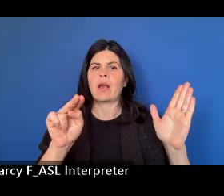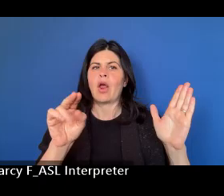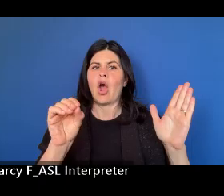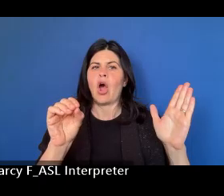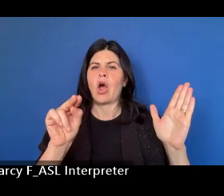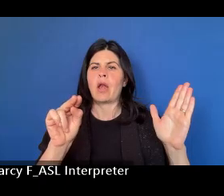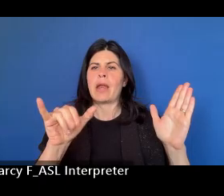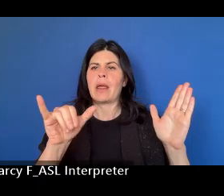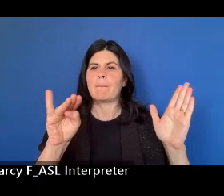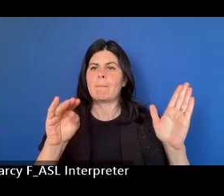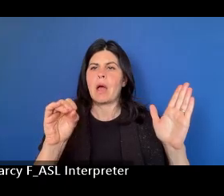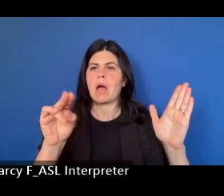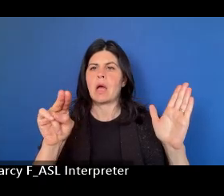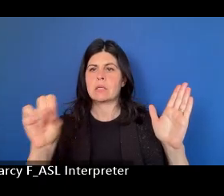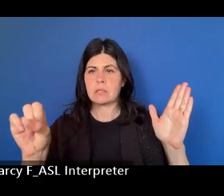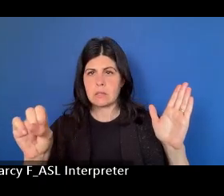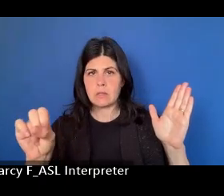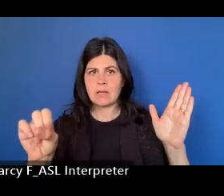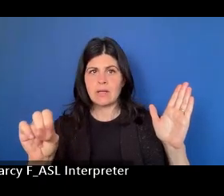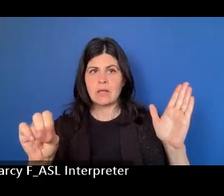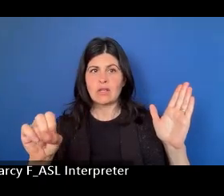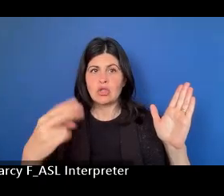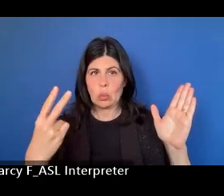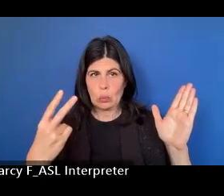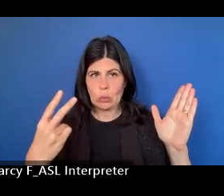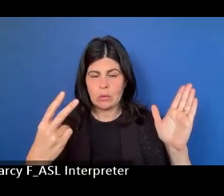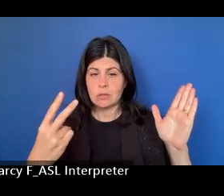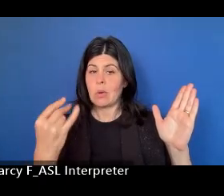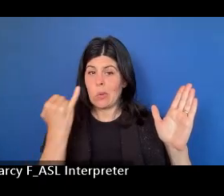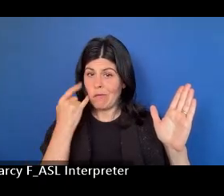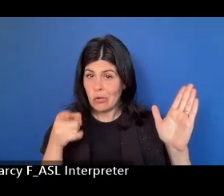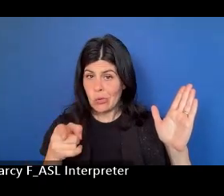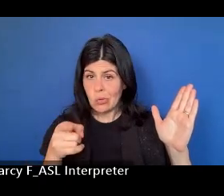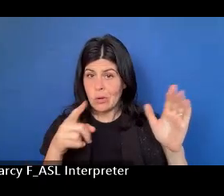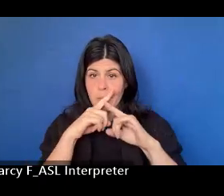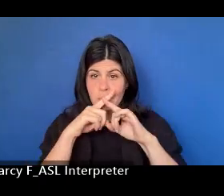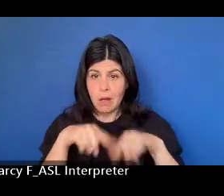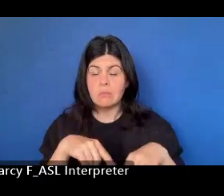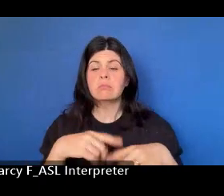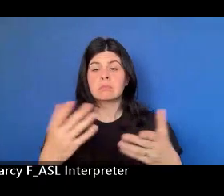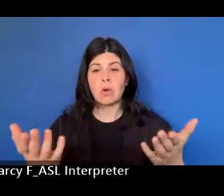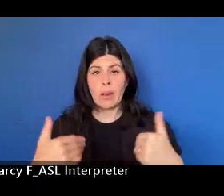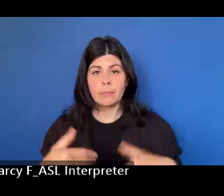we enable your mic and then you can unmute yourself. Please go ahead.